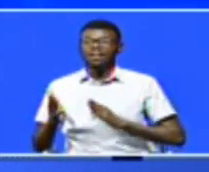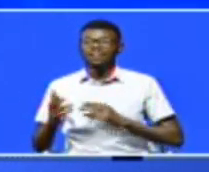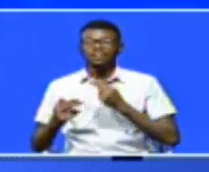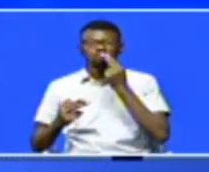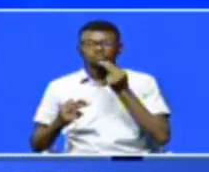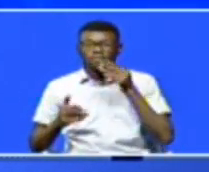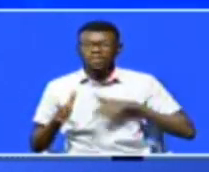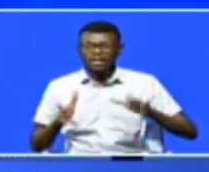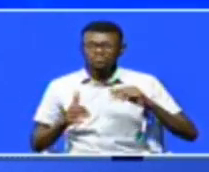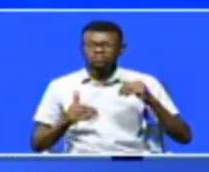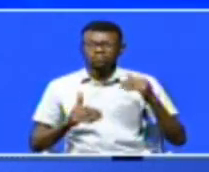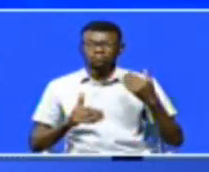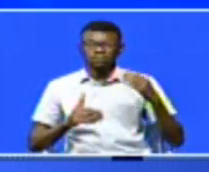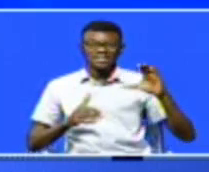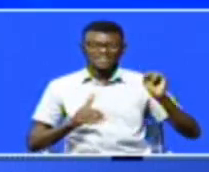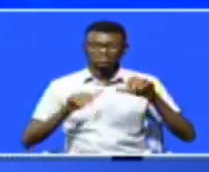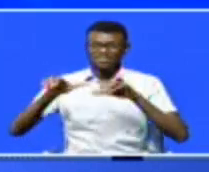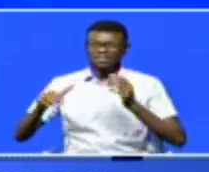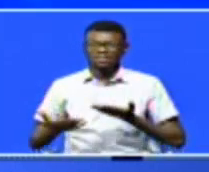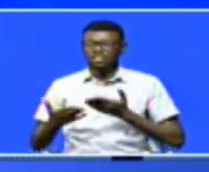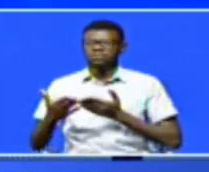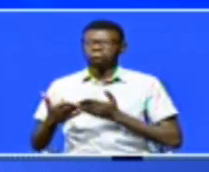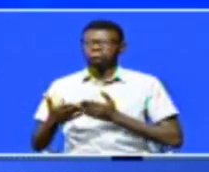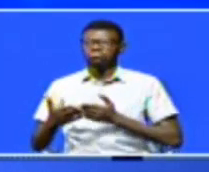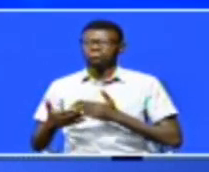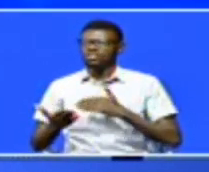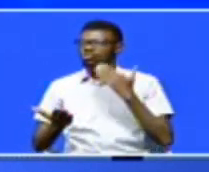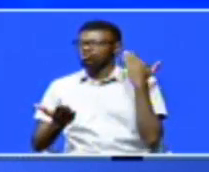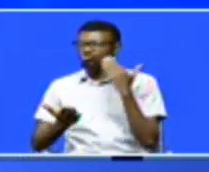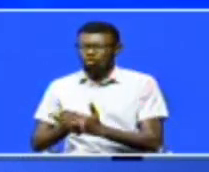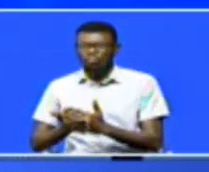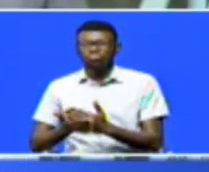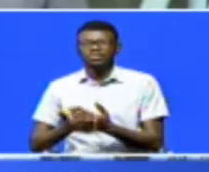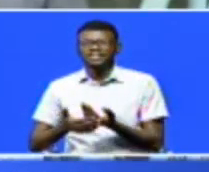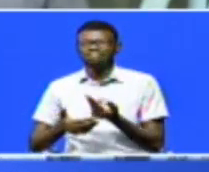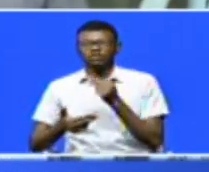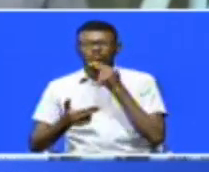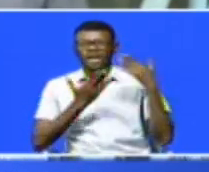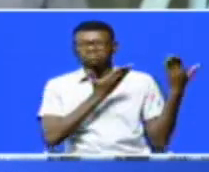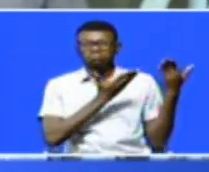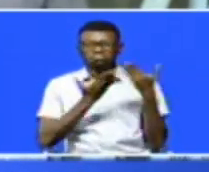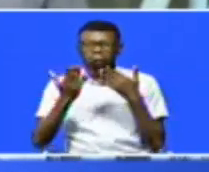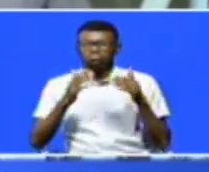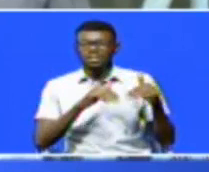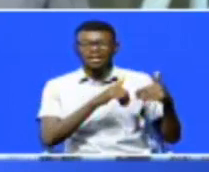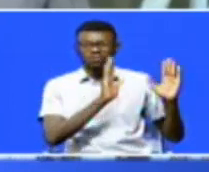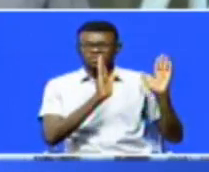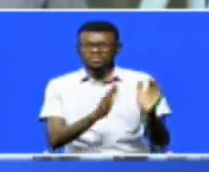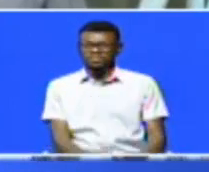wa kilimo Peter Munya kusitisha uigizaji wa sukari kutoka nje. Now, as the new governor of